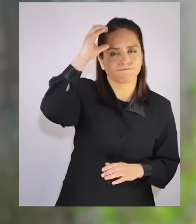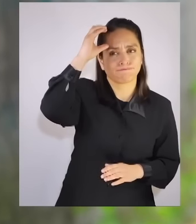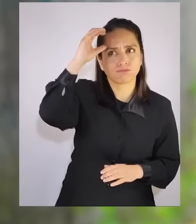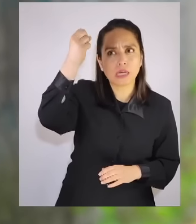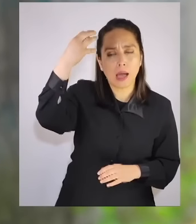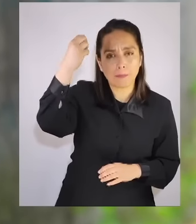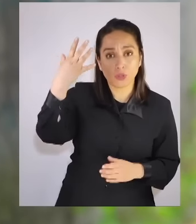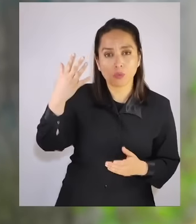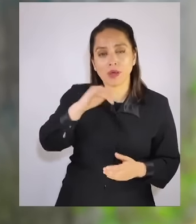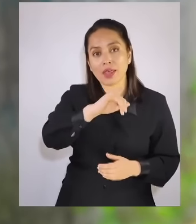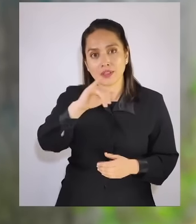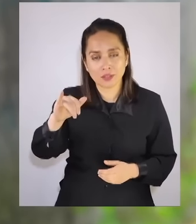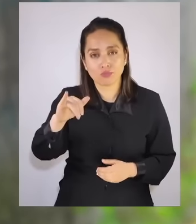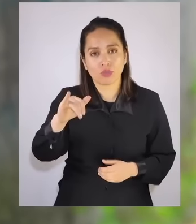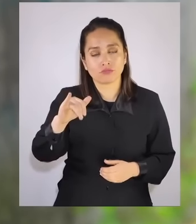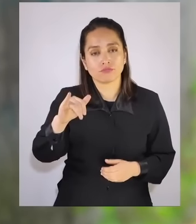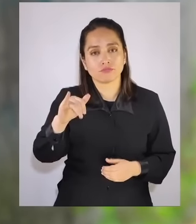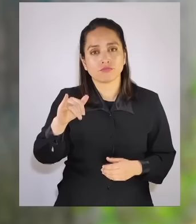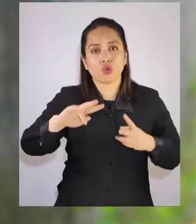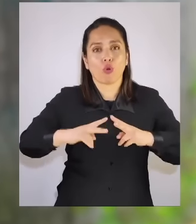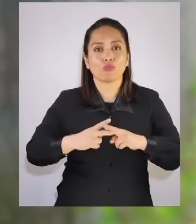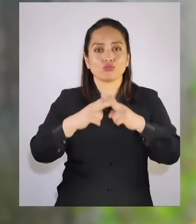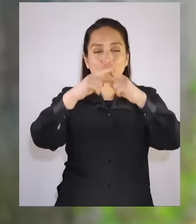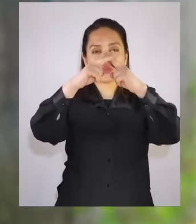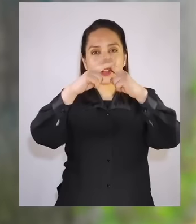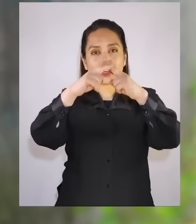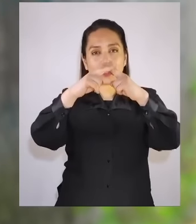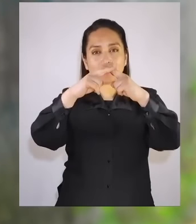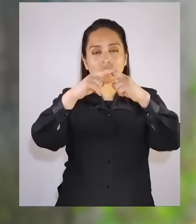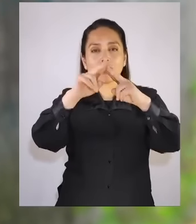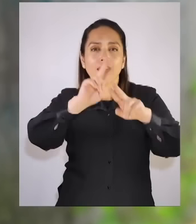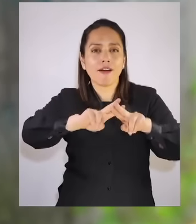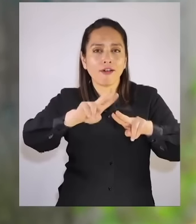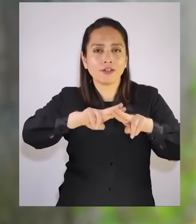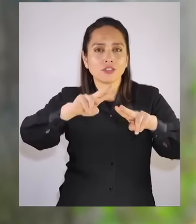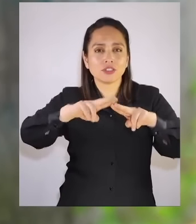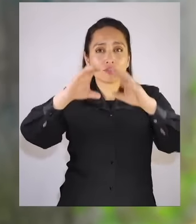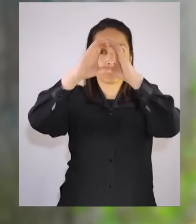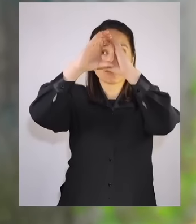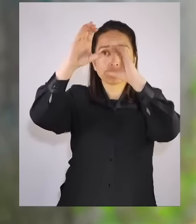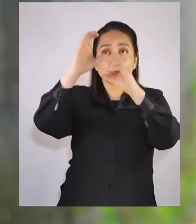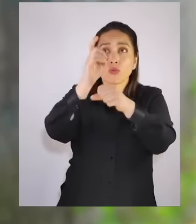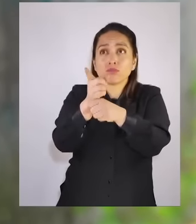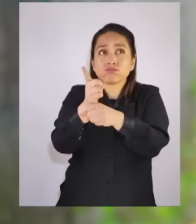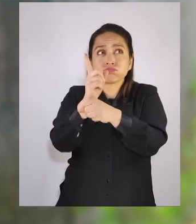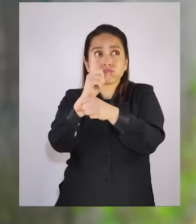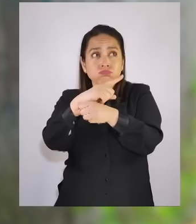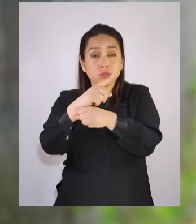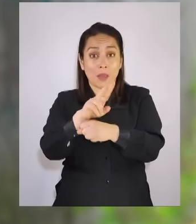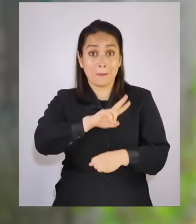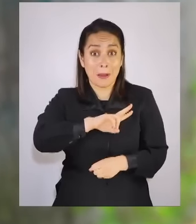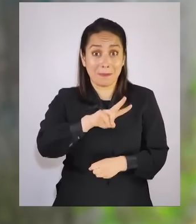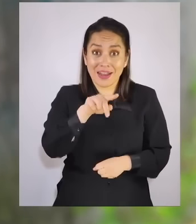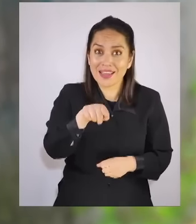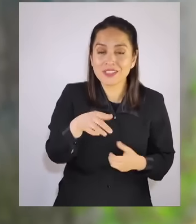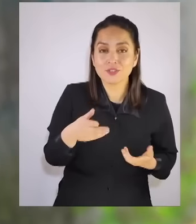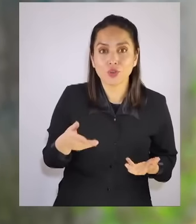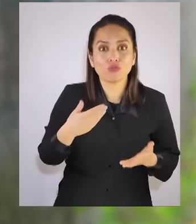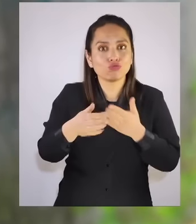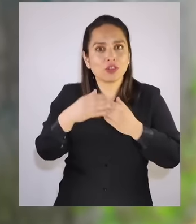para haber construido o haber instalado un telescopio de tránsito allá en Valparaíso,